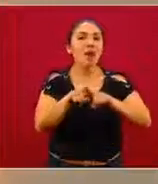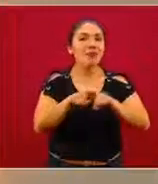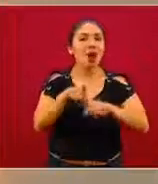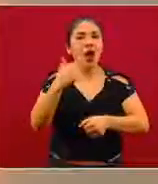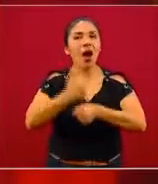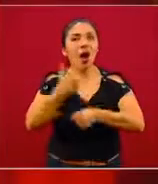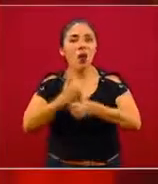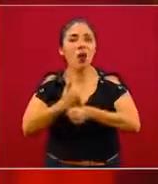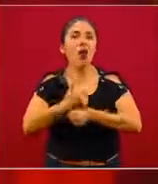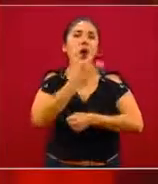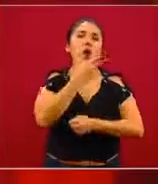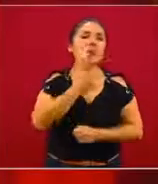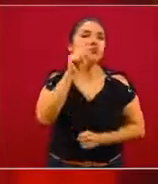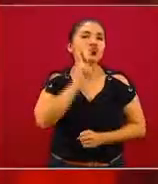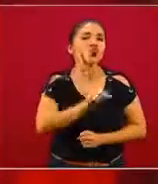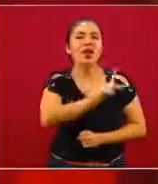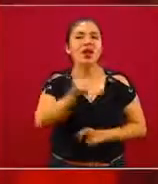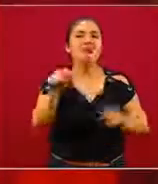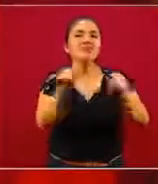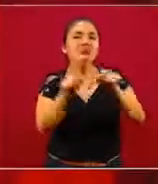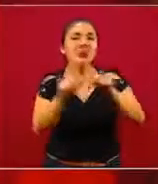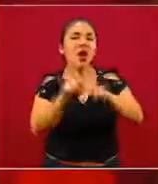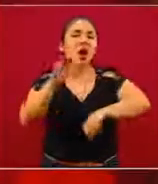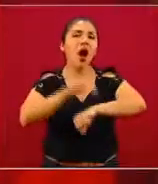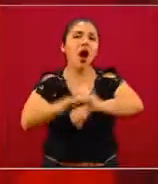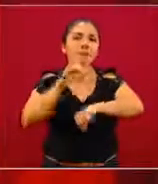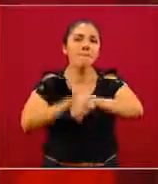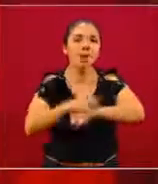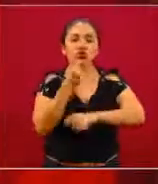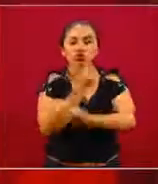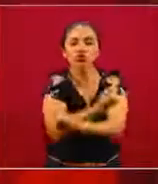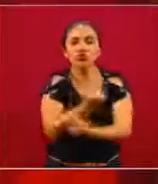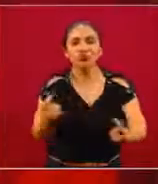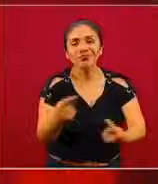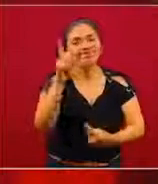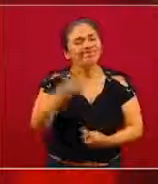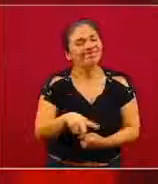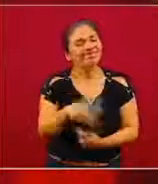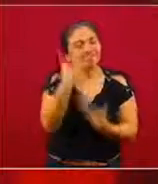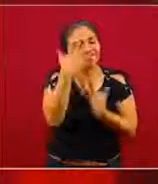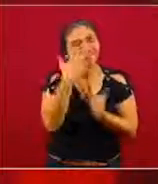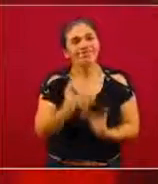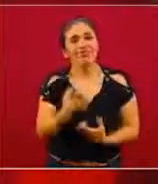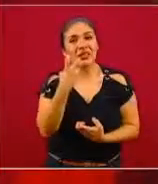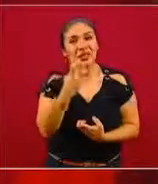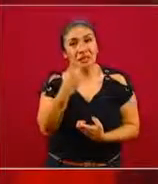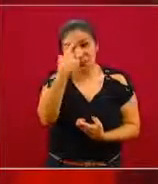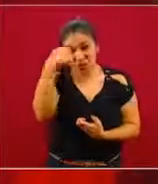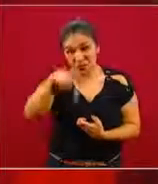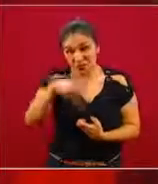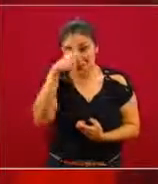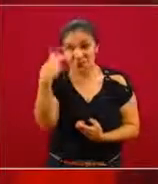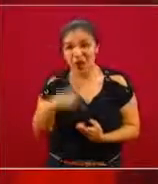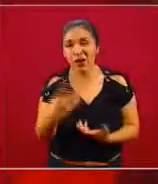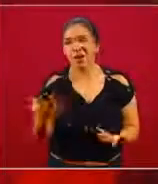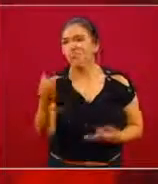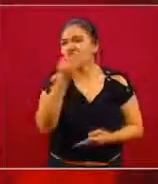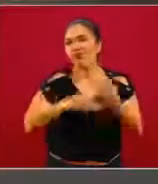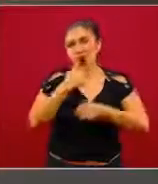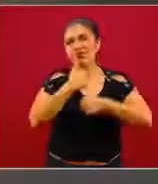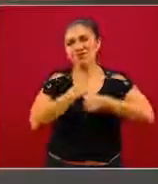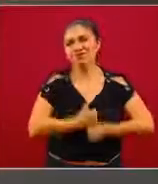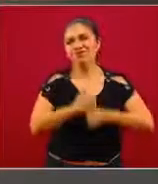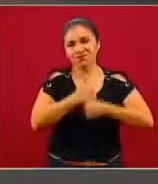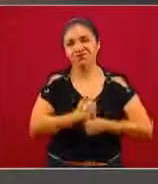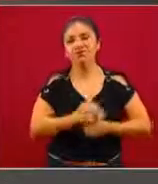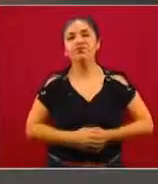mothers, fathers, siblings, grandparents, aunts and uncles, and cousins of these children. It's a tragedy for Mexico